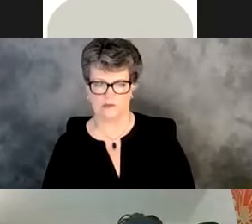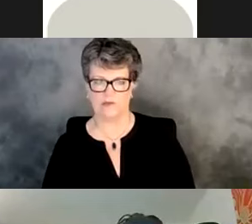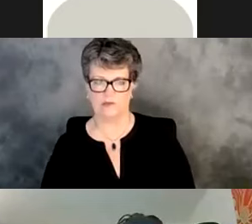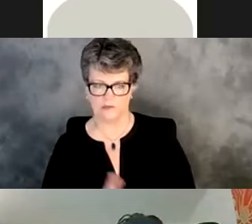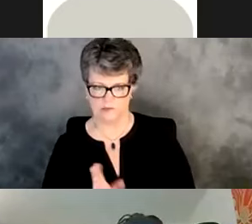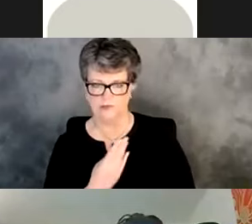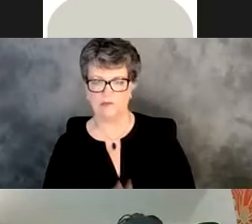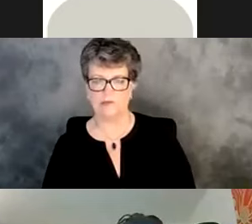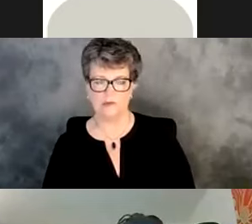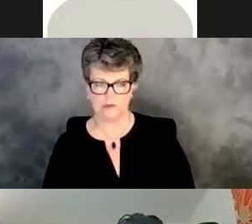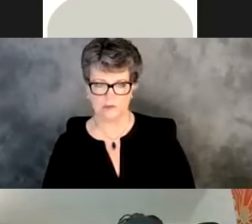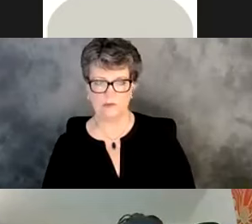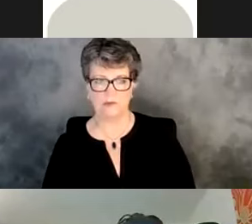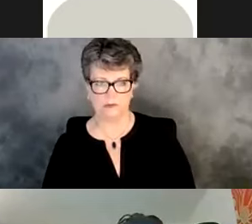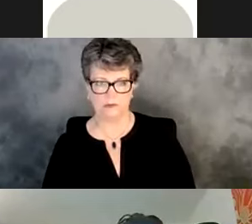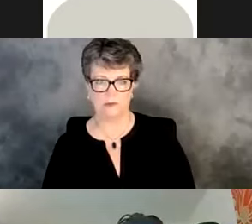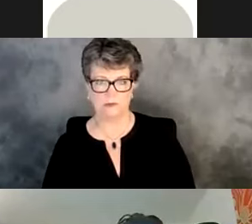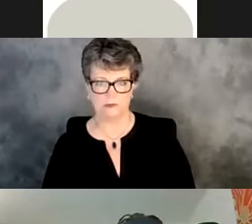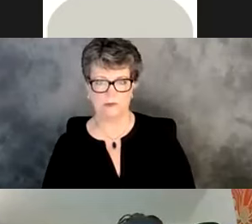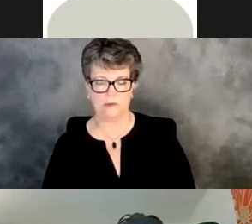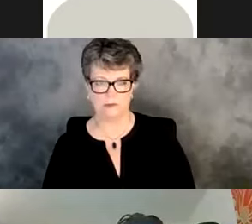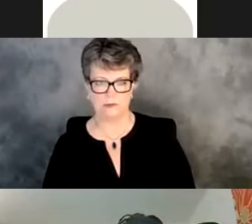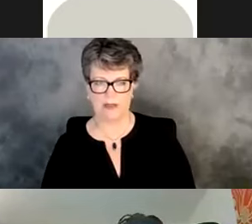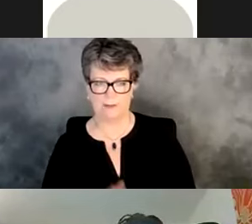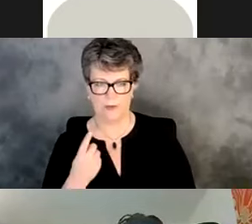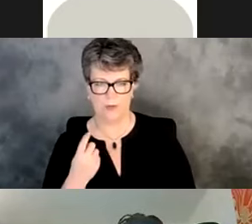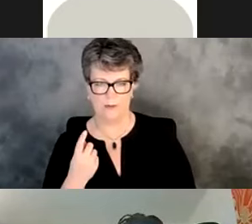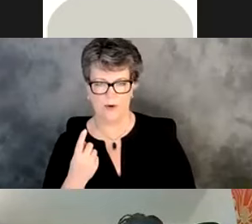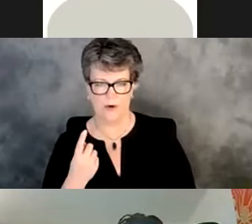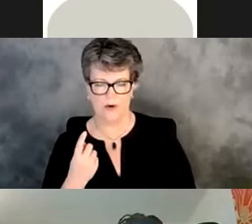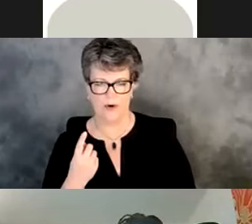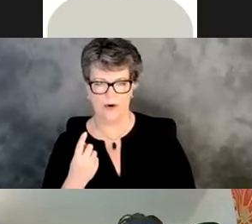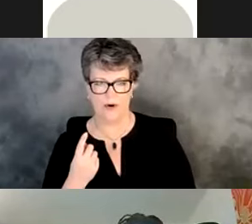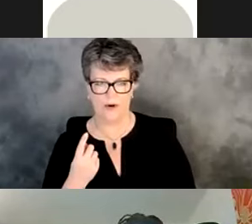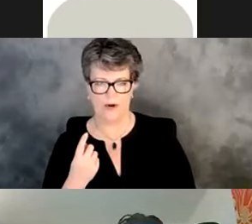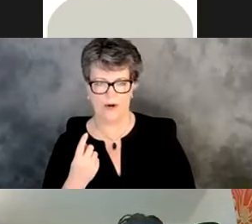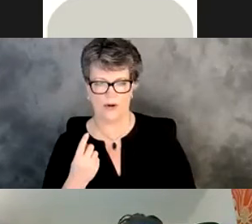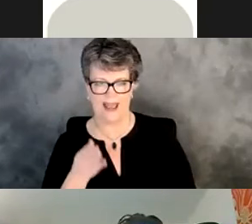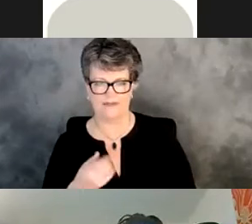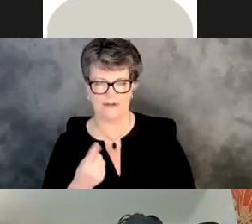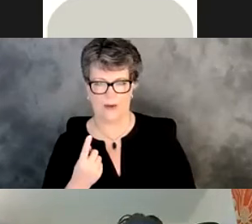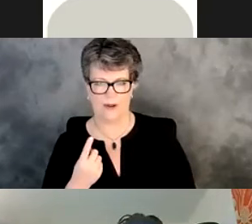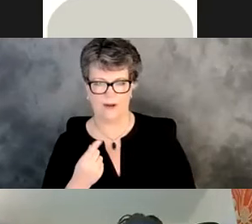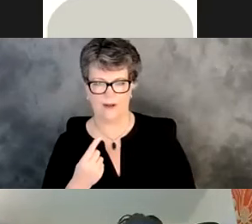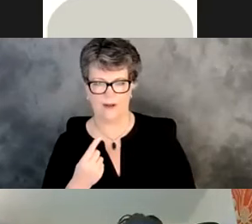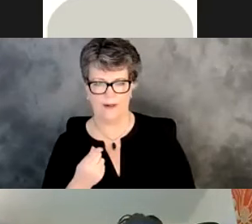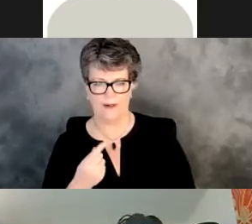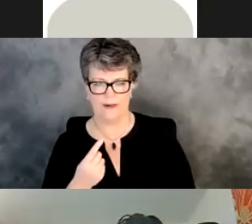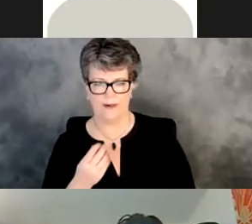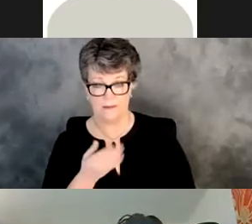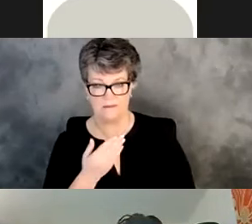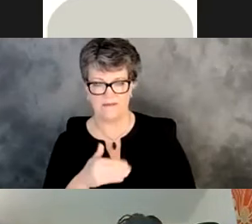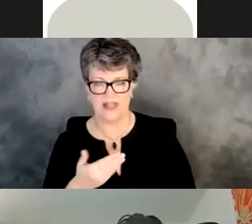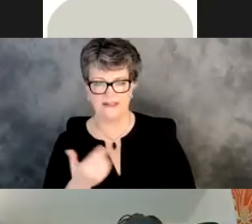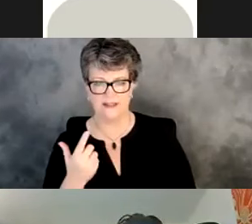And then I think there might be one after that. You can go to the next